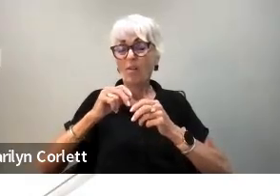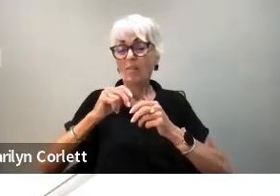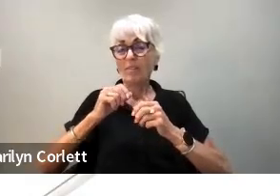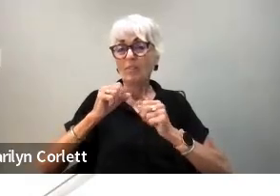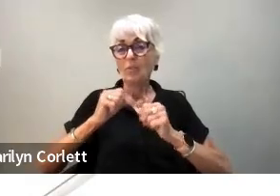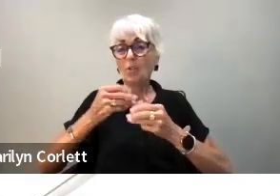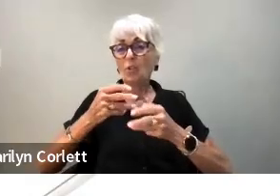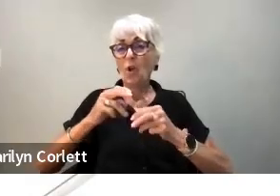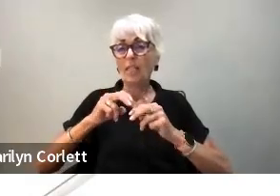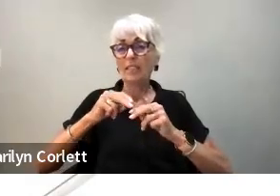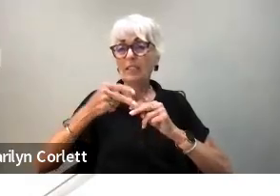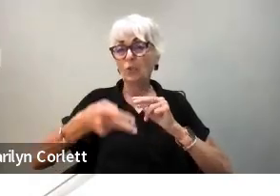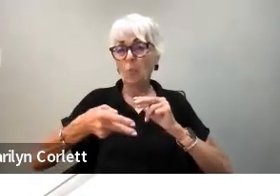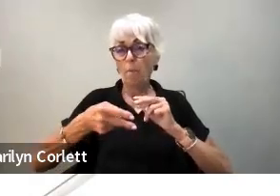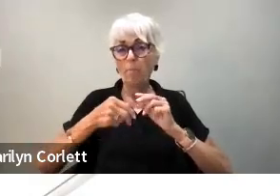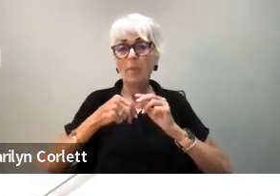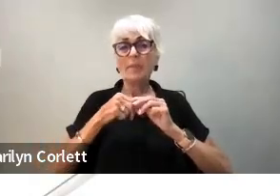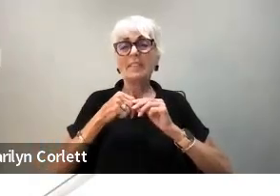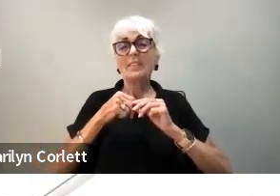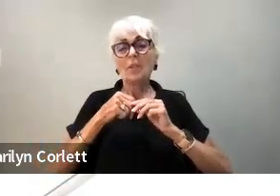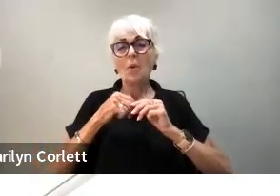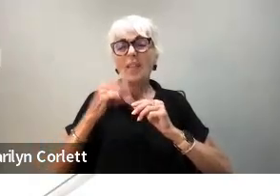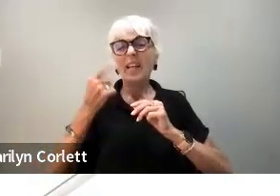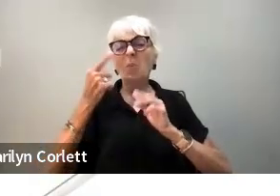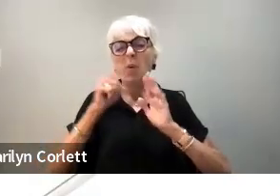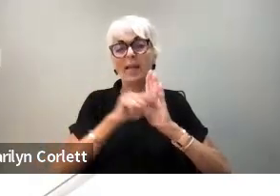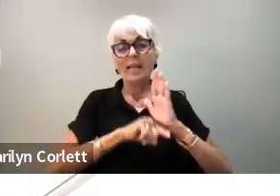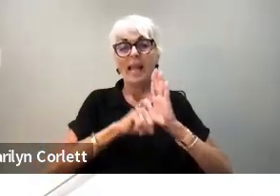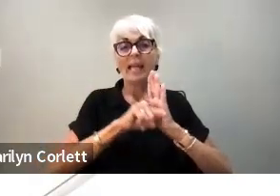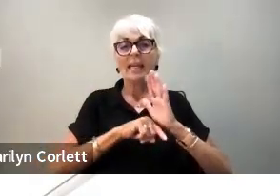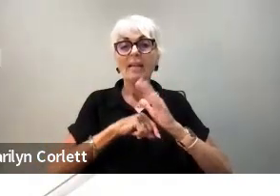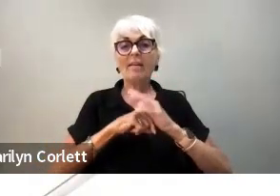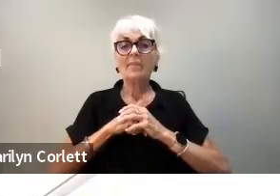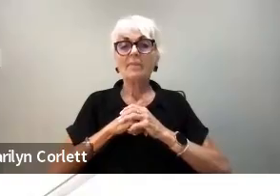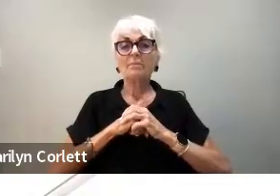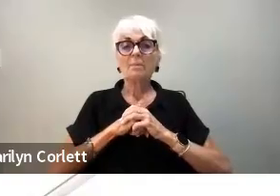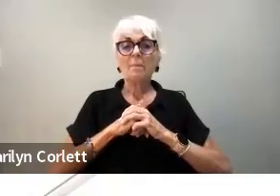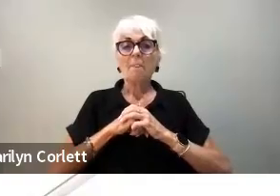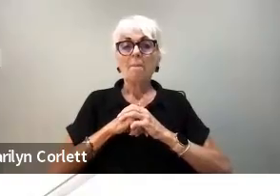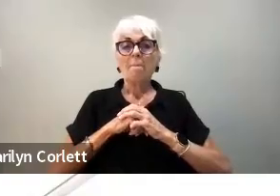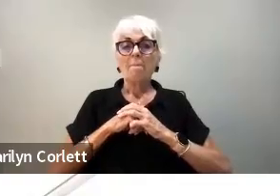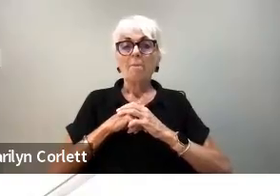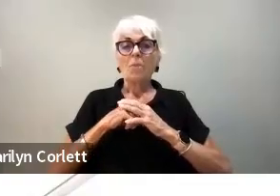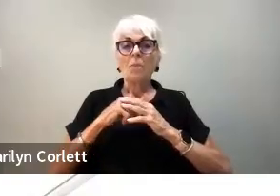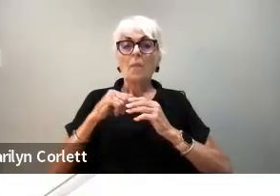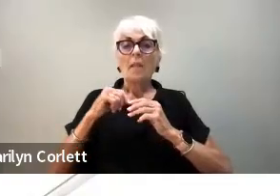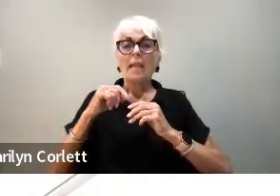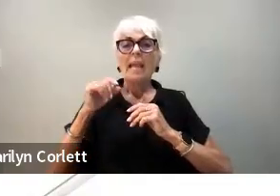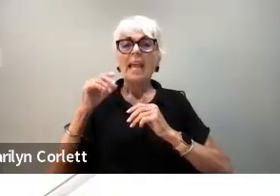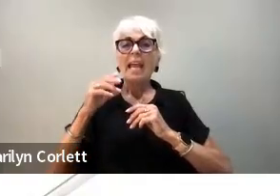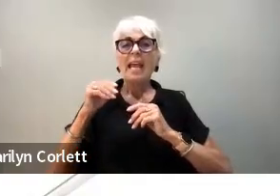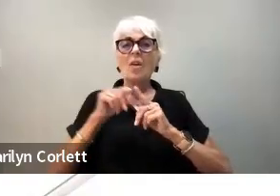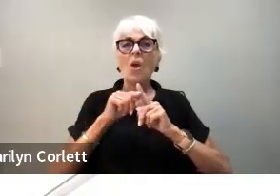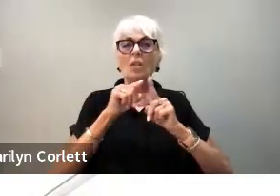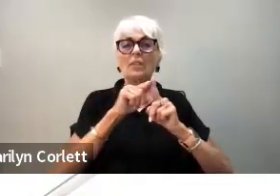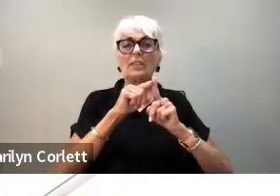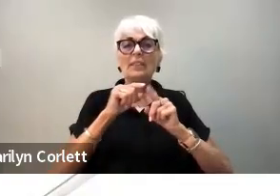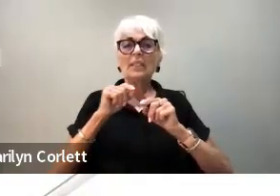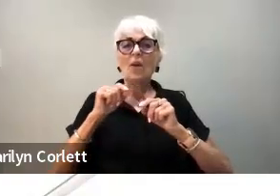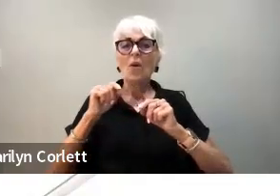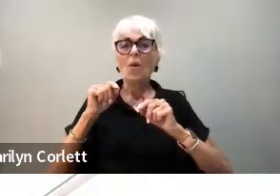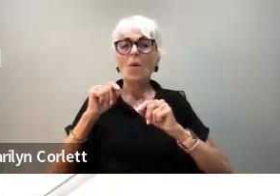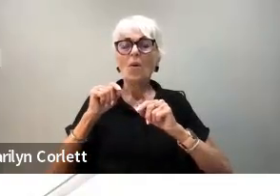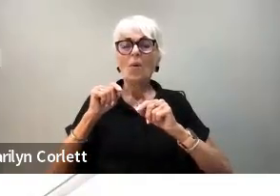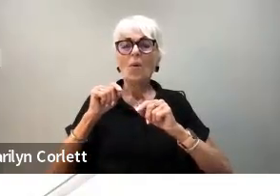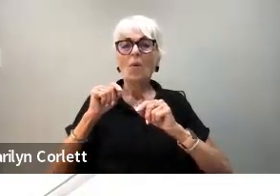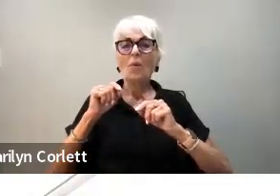Um, a headlamp is great for camping, also everyday use. Um, but it is a